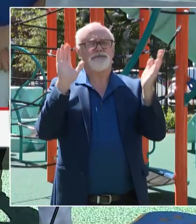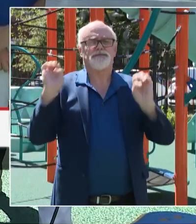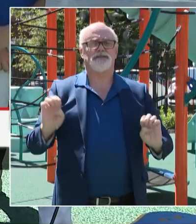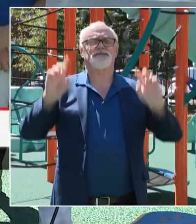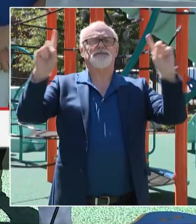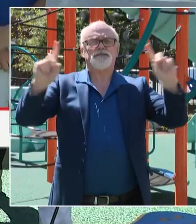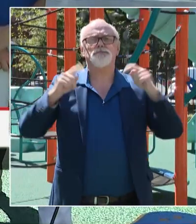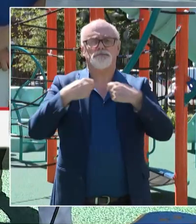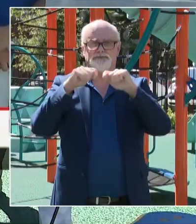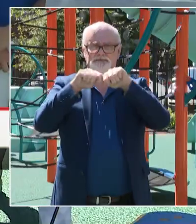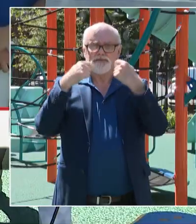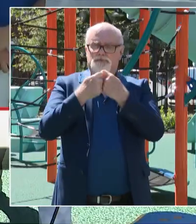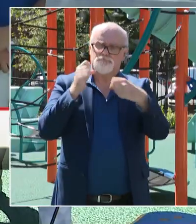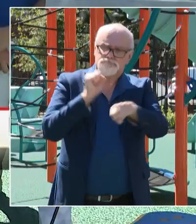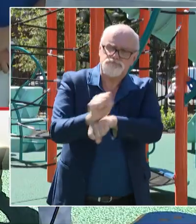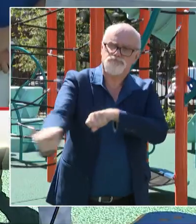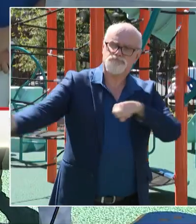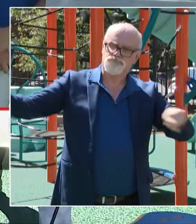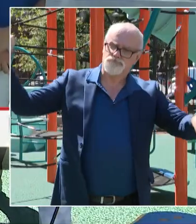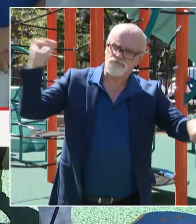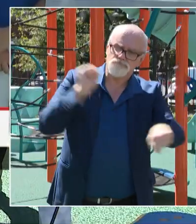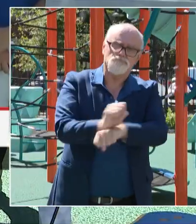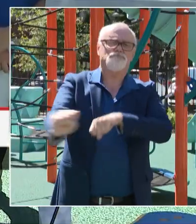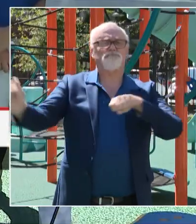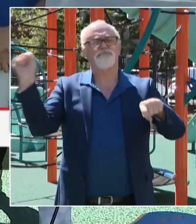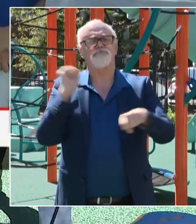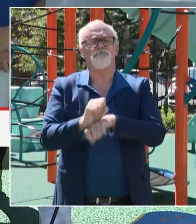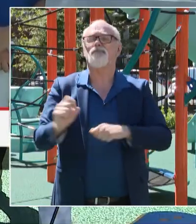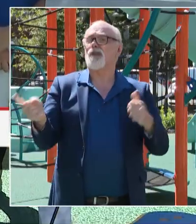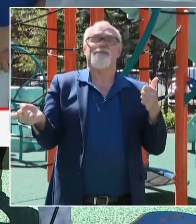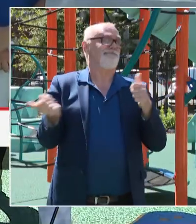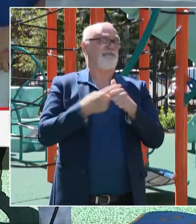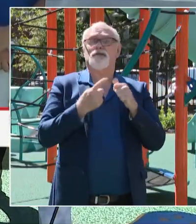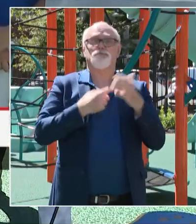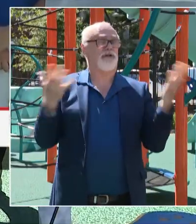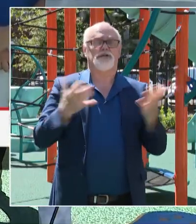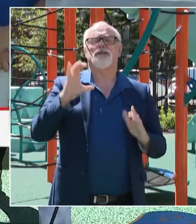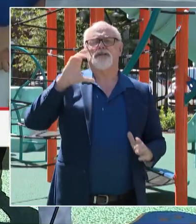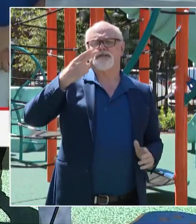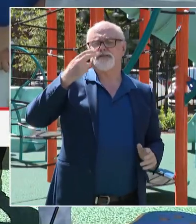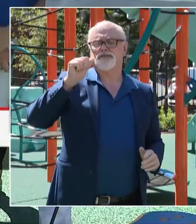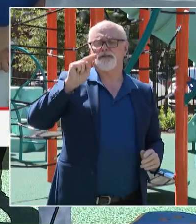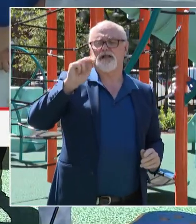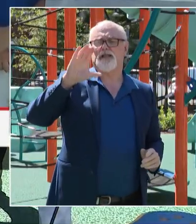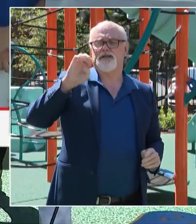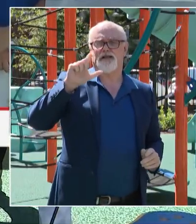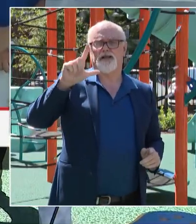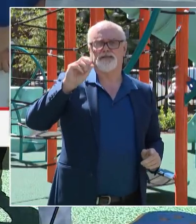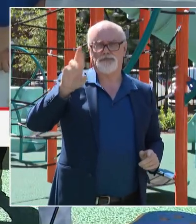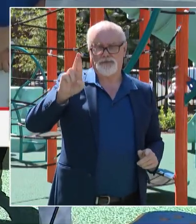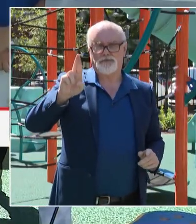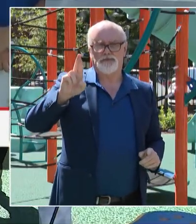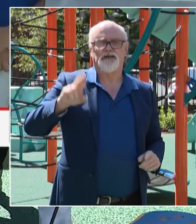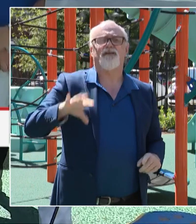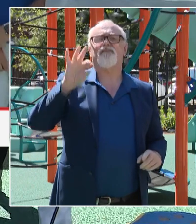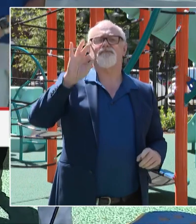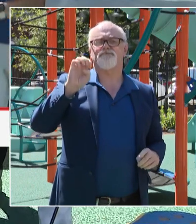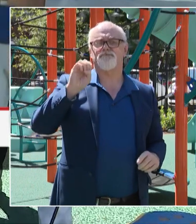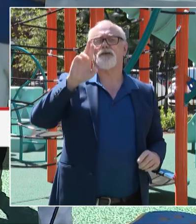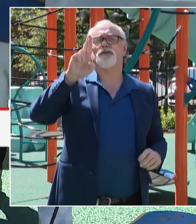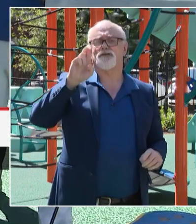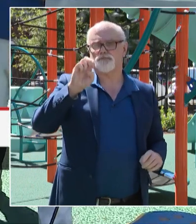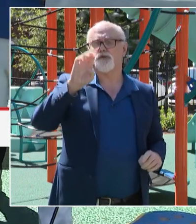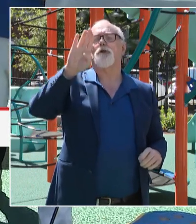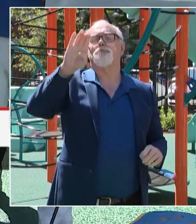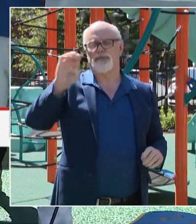of our students. I want to start with the Chancellor of DC Public Schools, Chancellor Louis Farabee. Thank